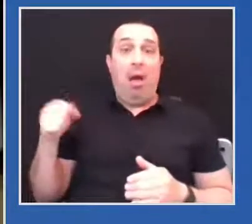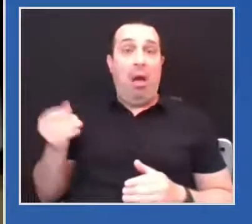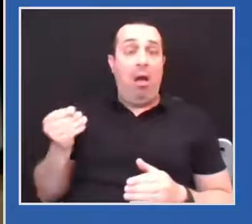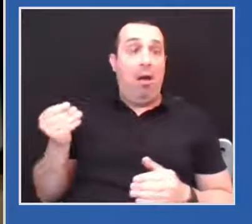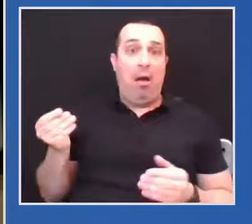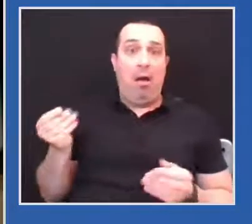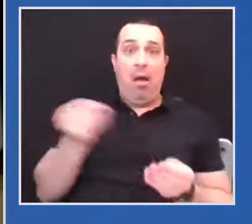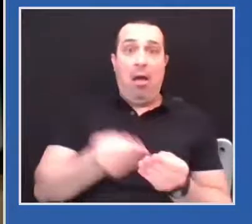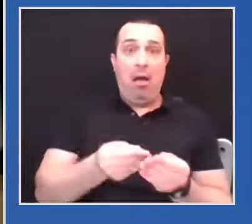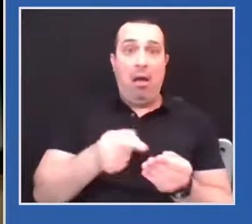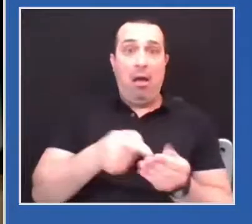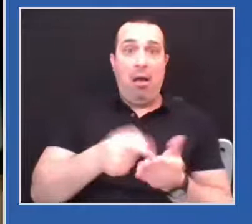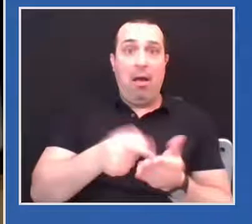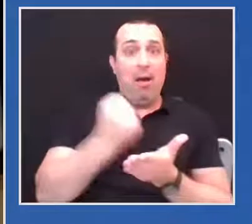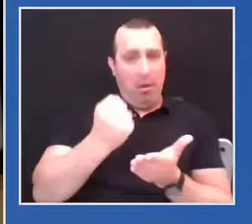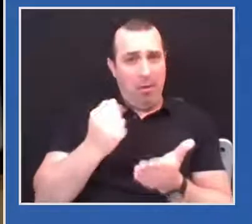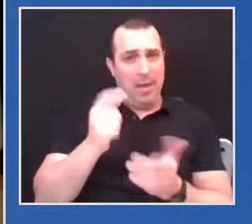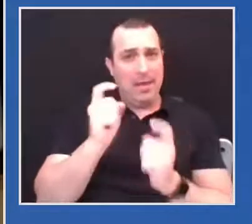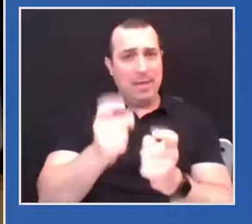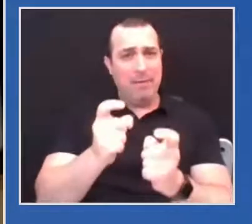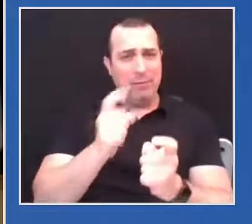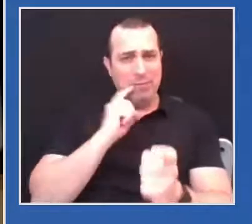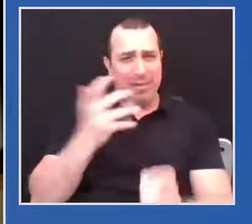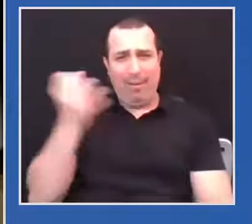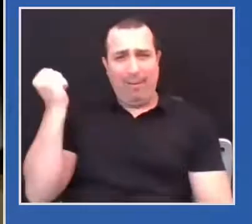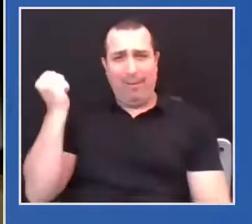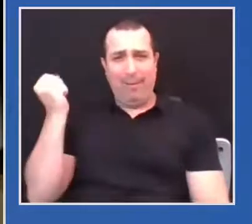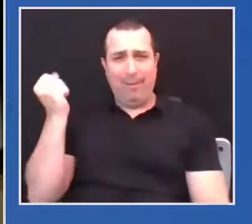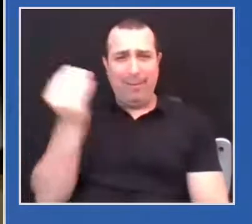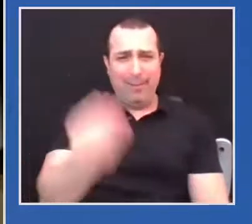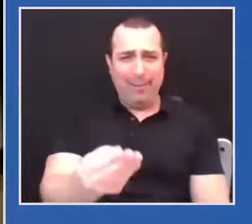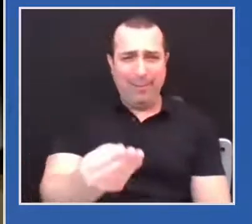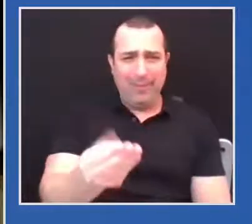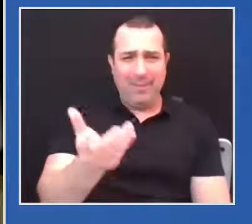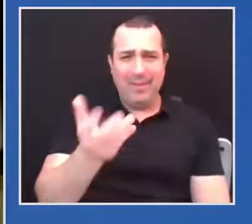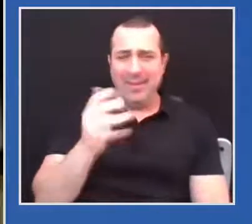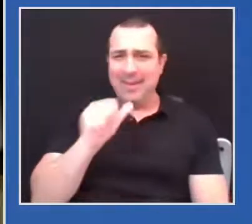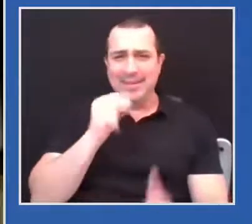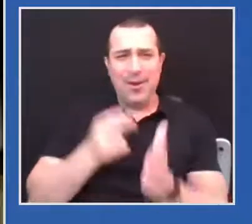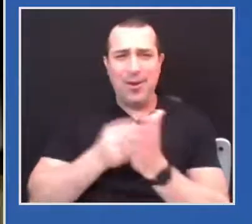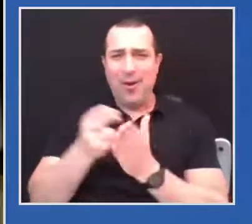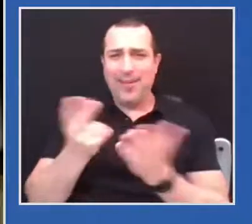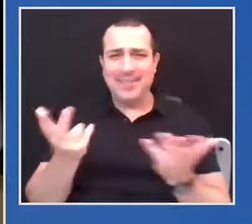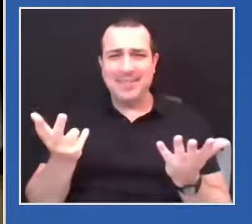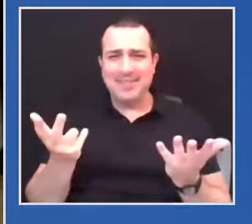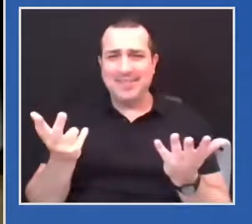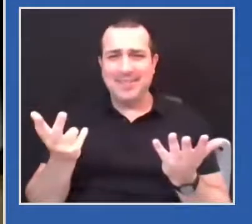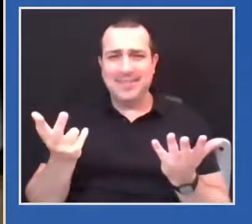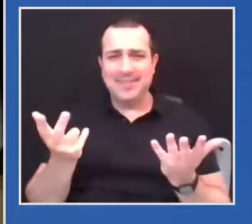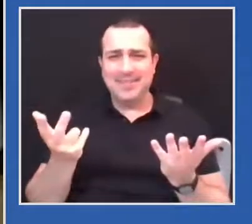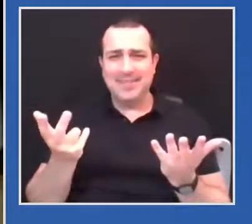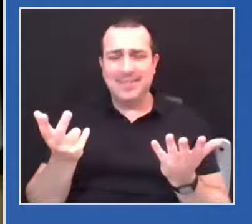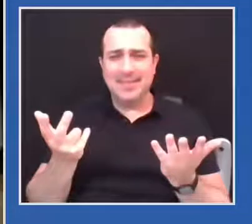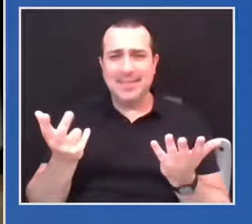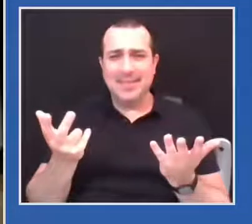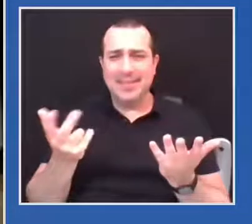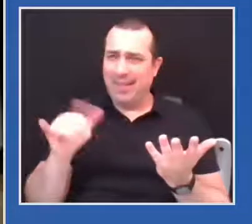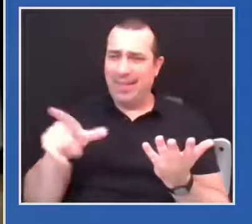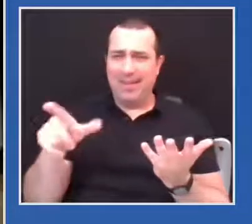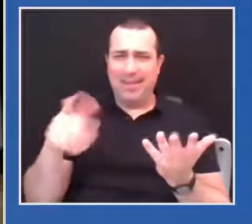call it a gift. It's dishonest. It's reckless. And it doesn't actually help